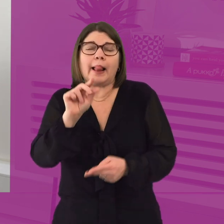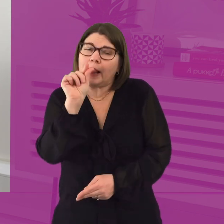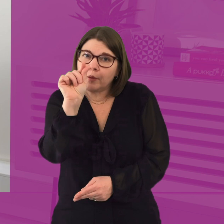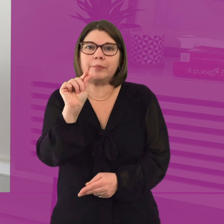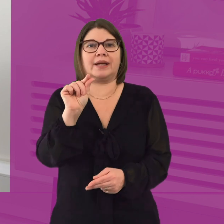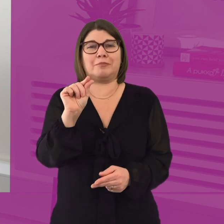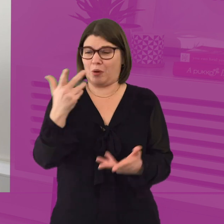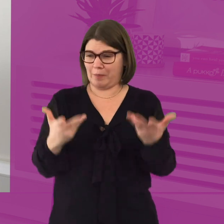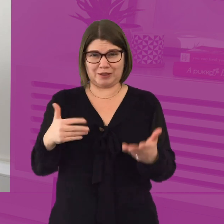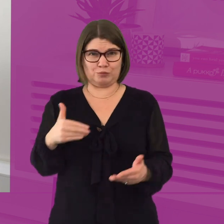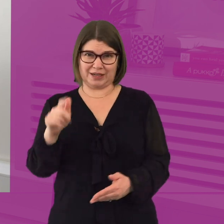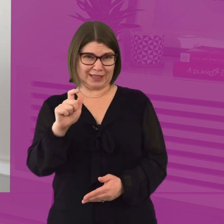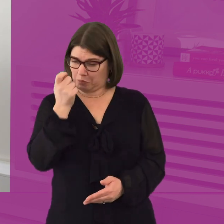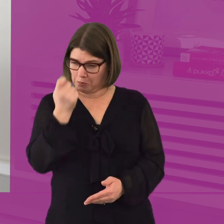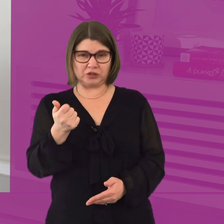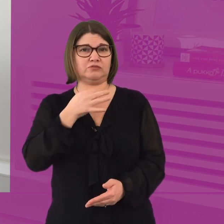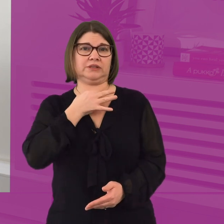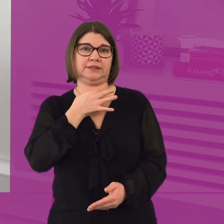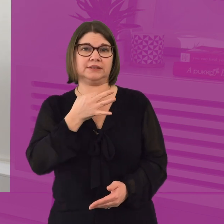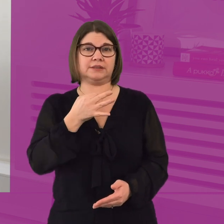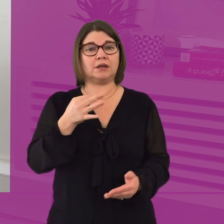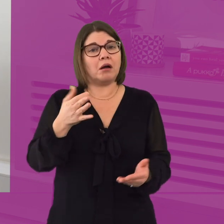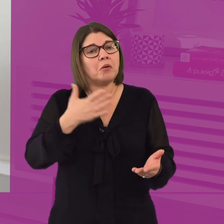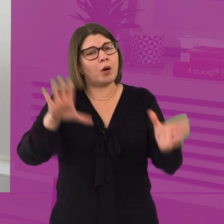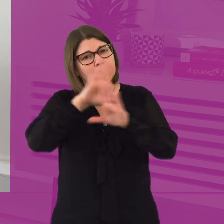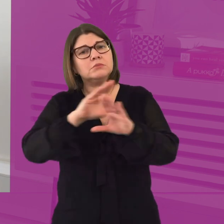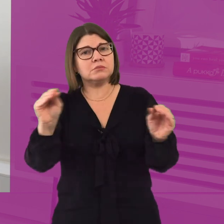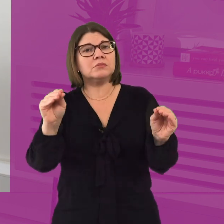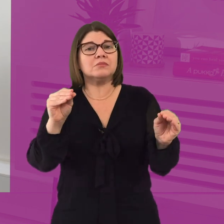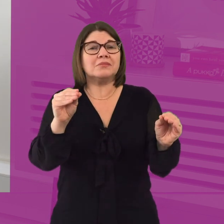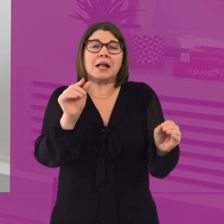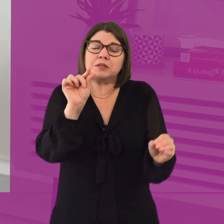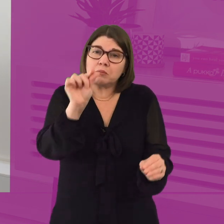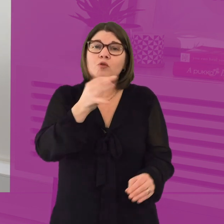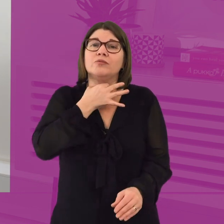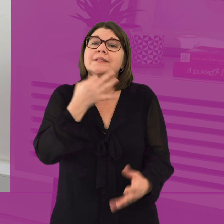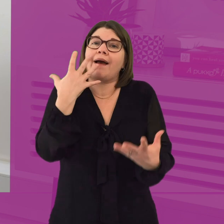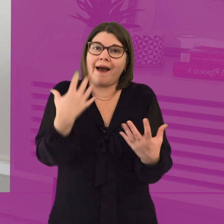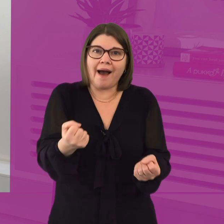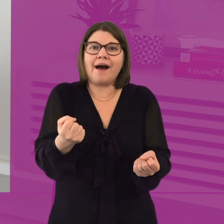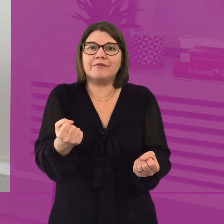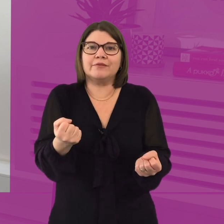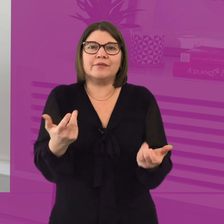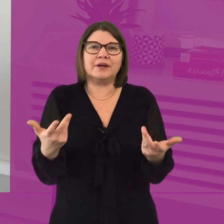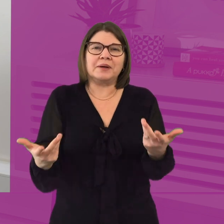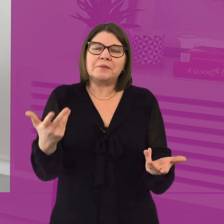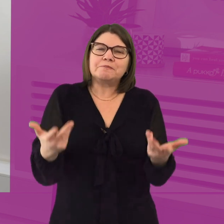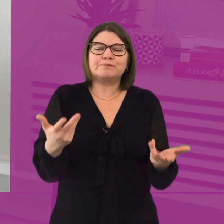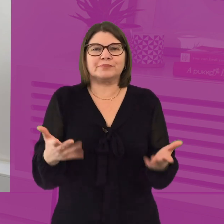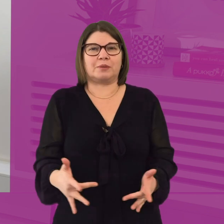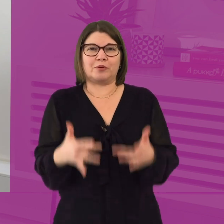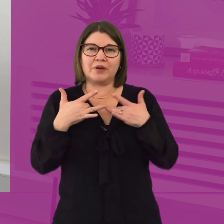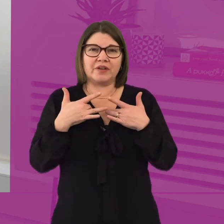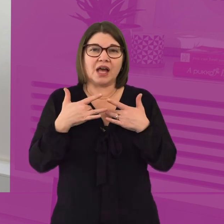cancer that equates to much smaller numbers than the risk of breast cancer. It's not to write off this risk, but it's